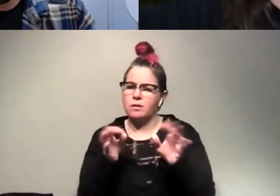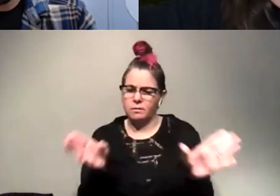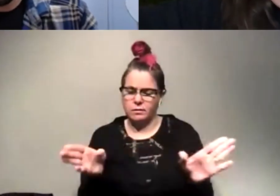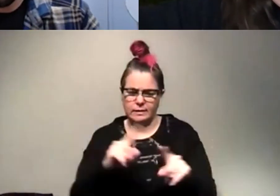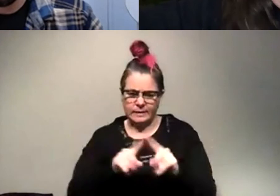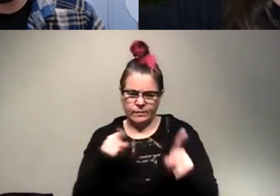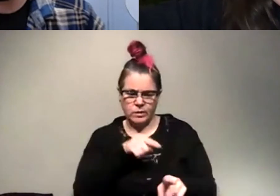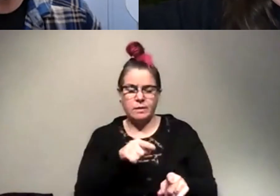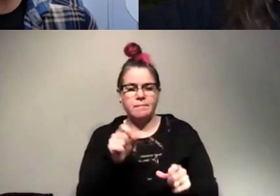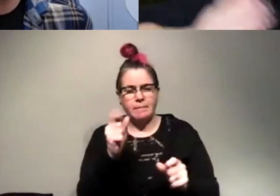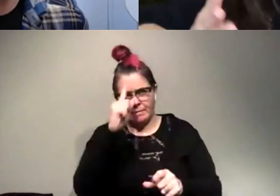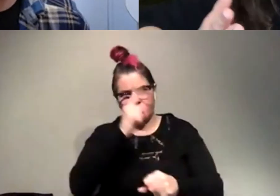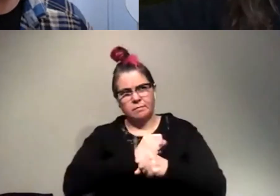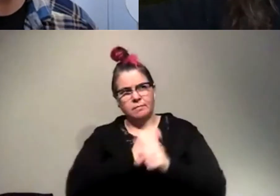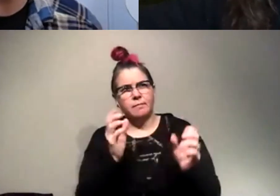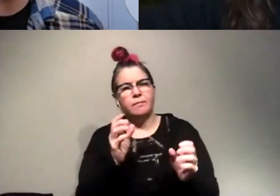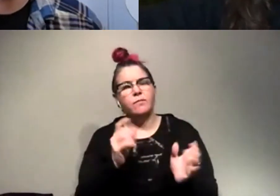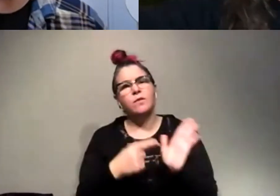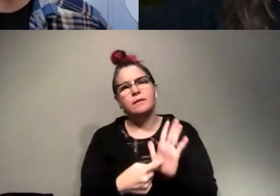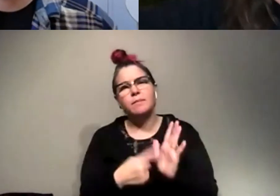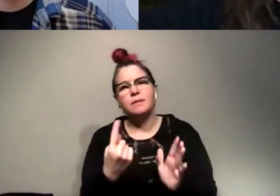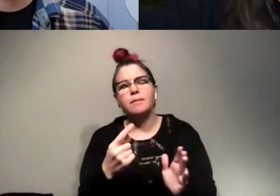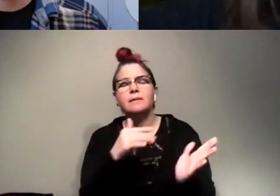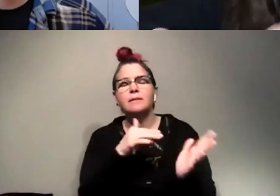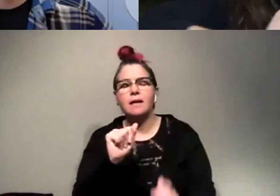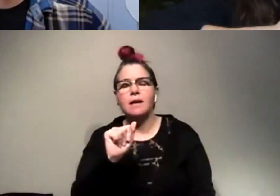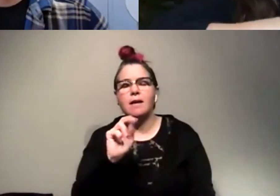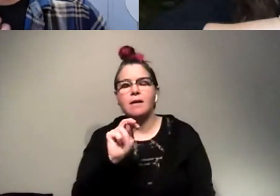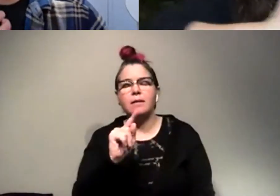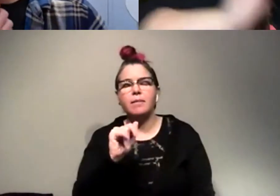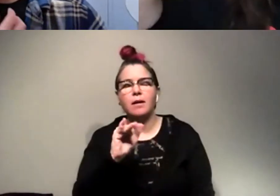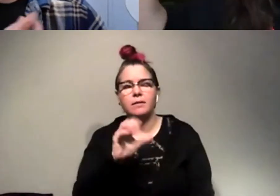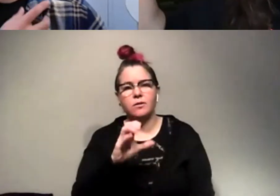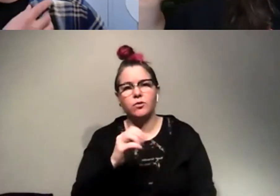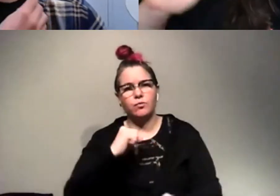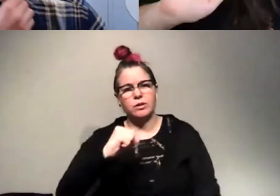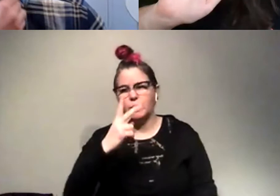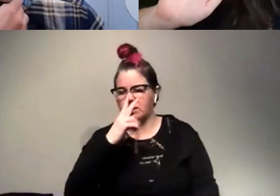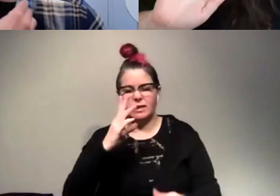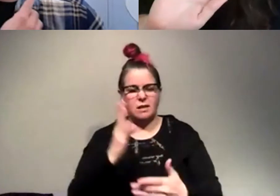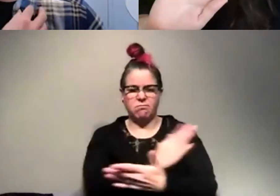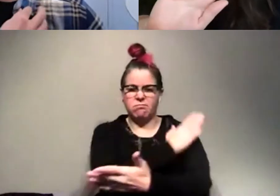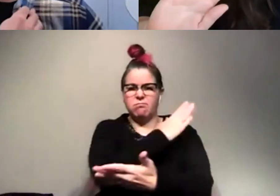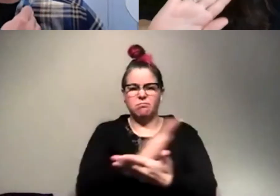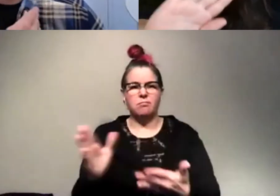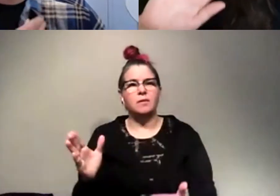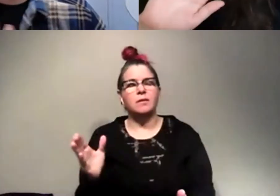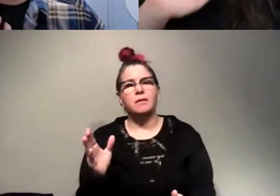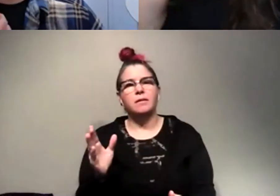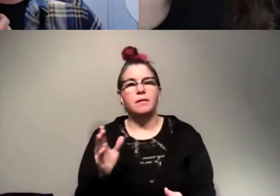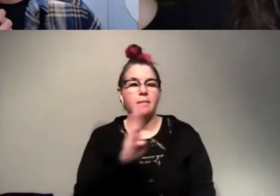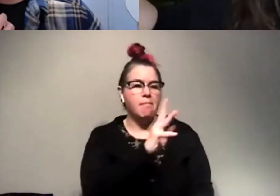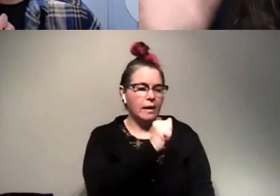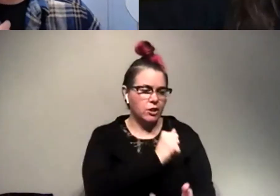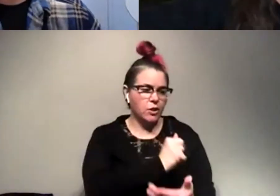people think, for example, as somebody studying antibiotic resistance, that you see the whole thing. You see from the bacteria